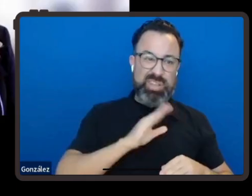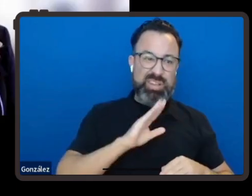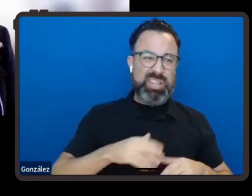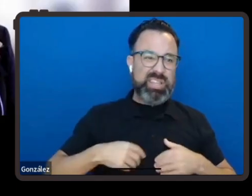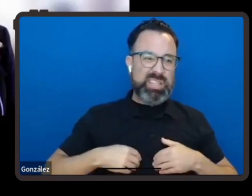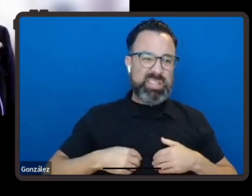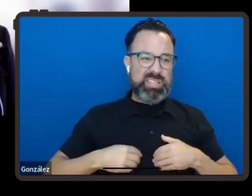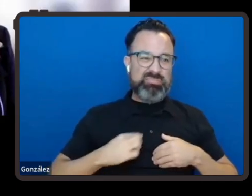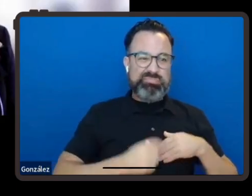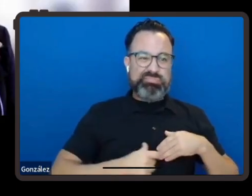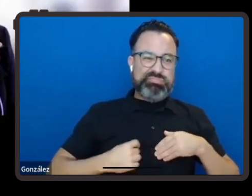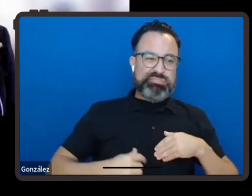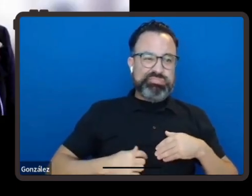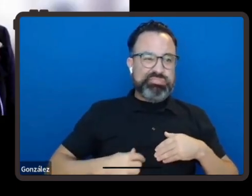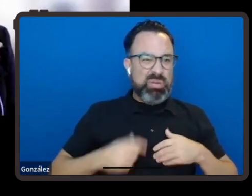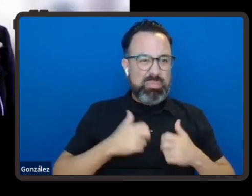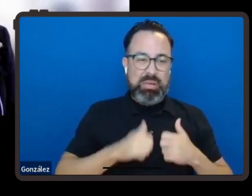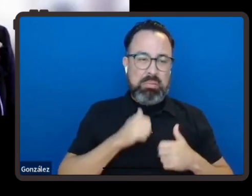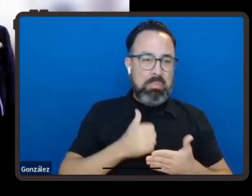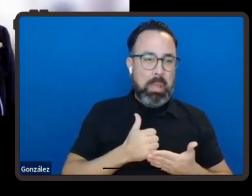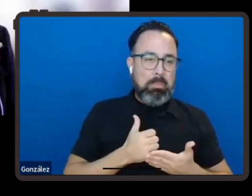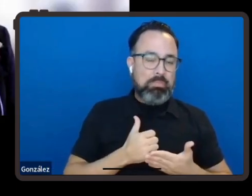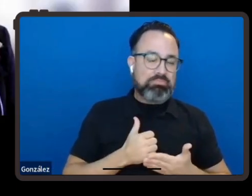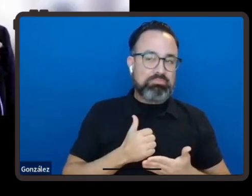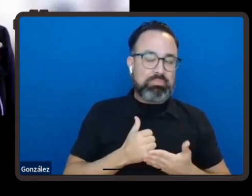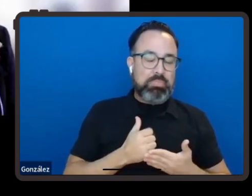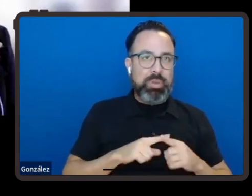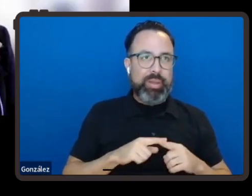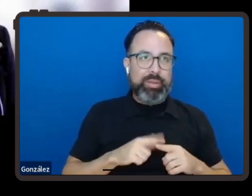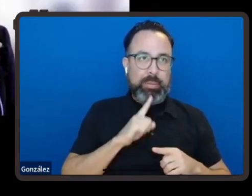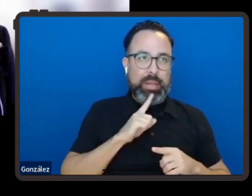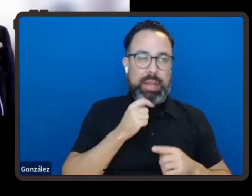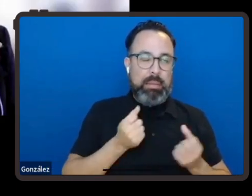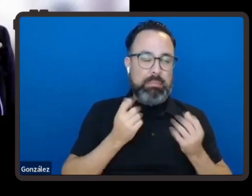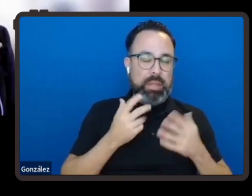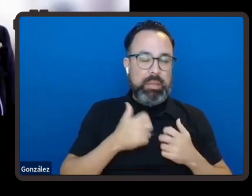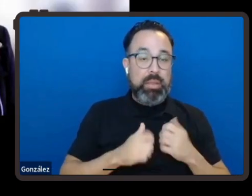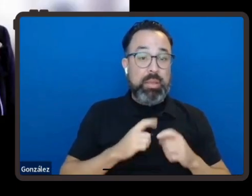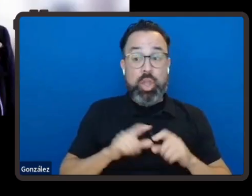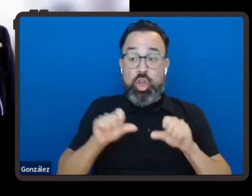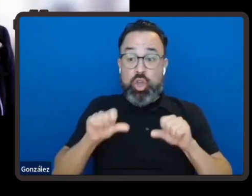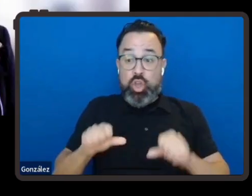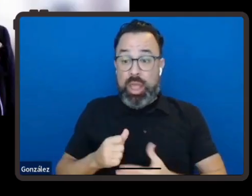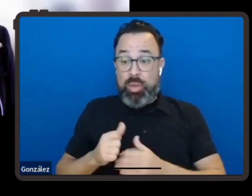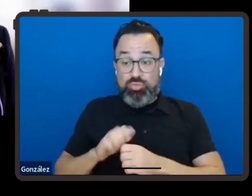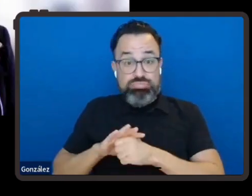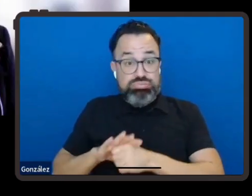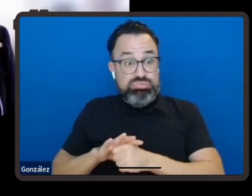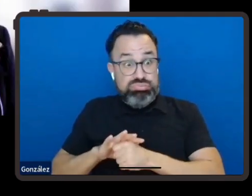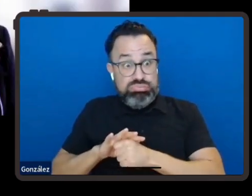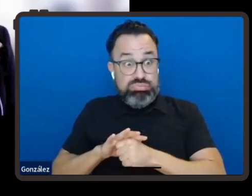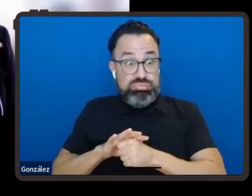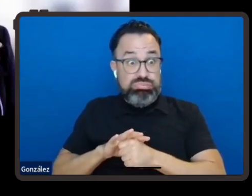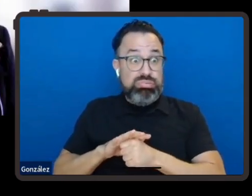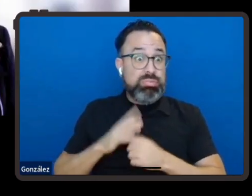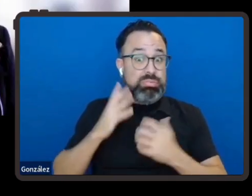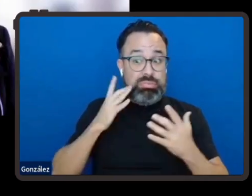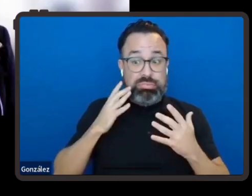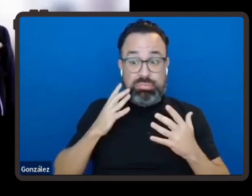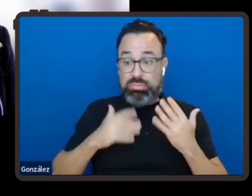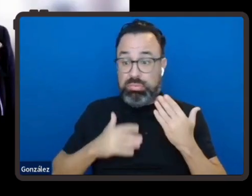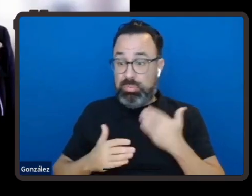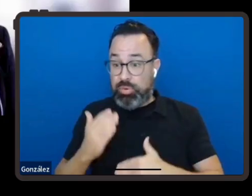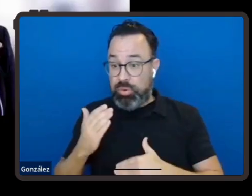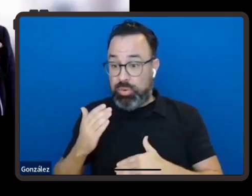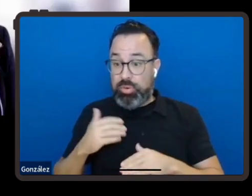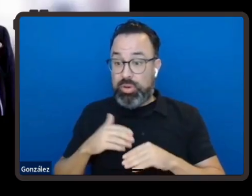he doesn't have that much problems actually. But it could help with stress when you use it in the morning or